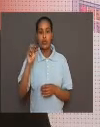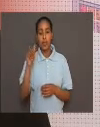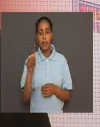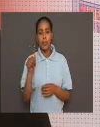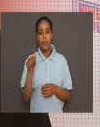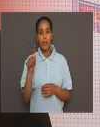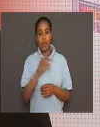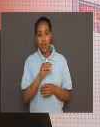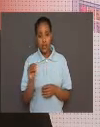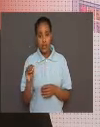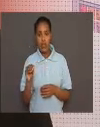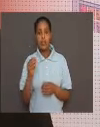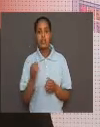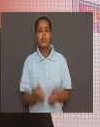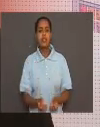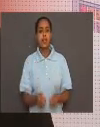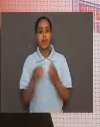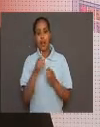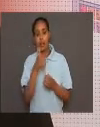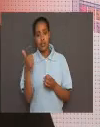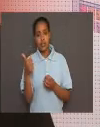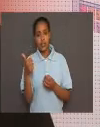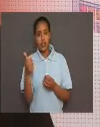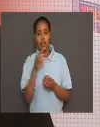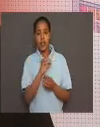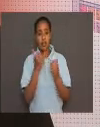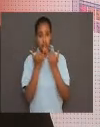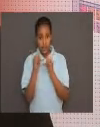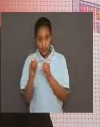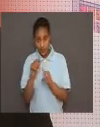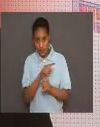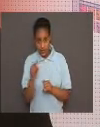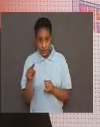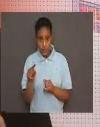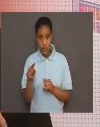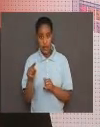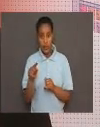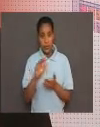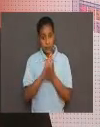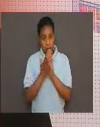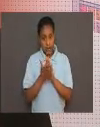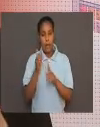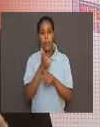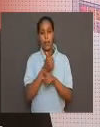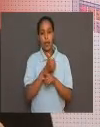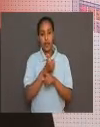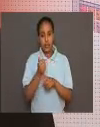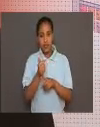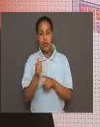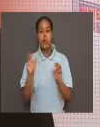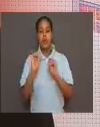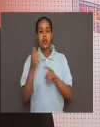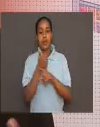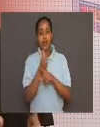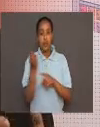sodium, and several others, and classified them as being metals,